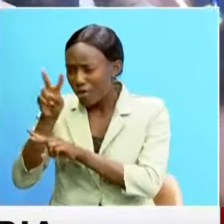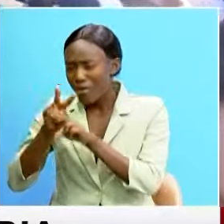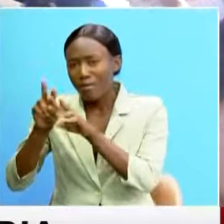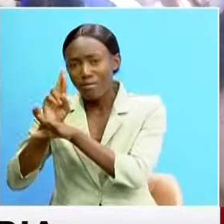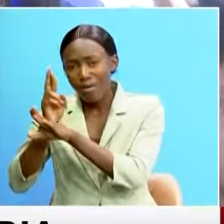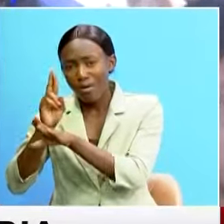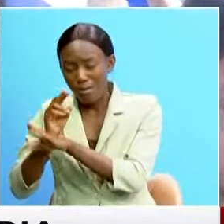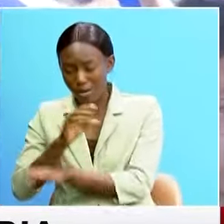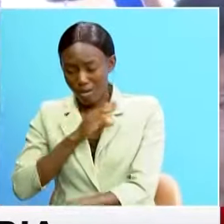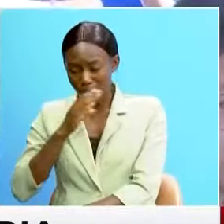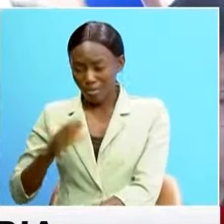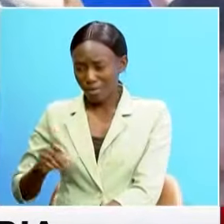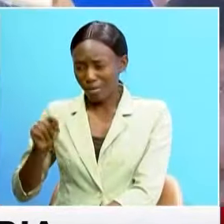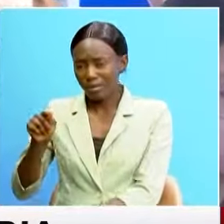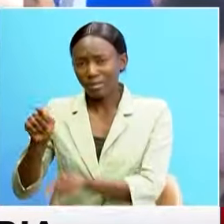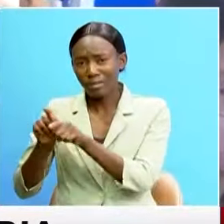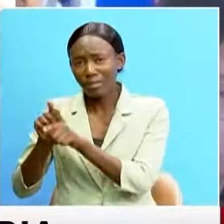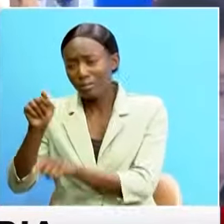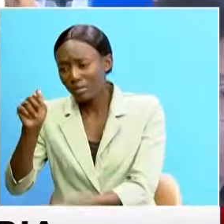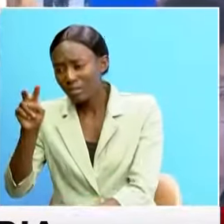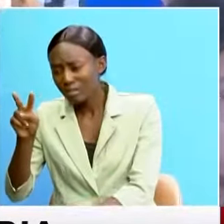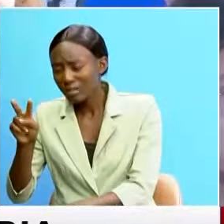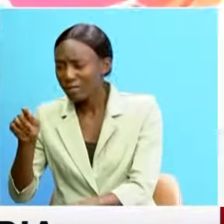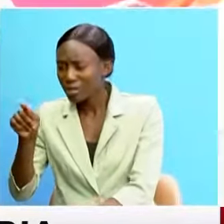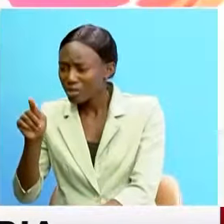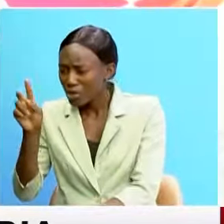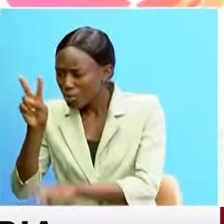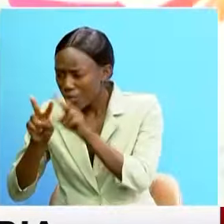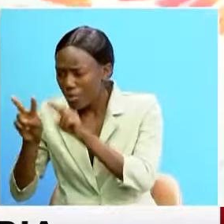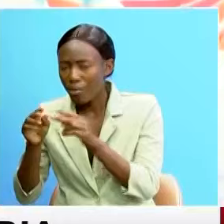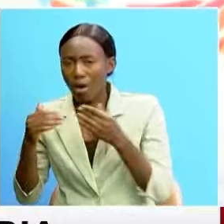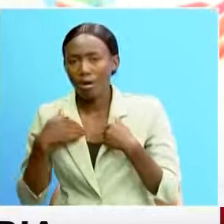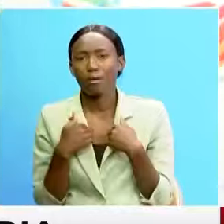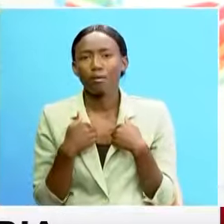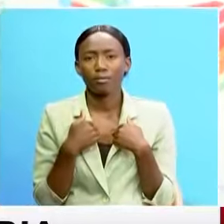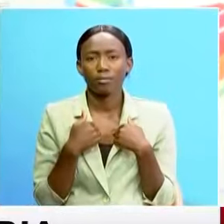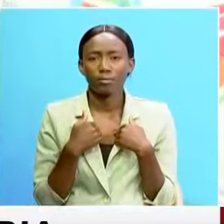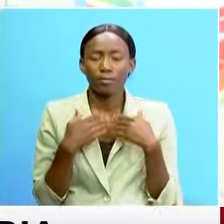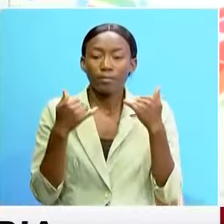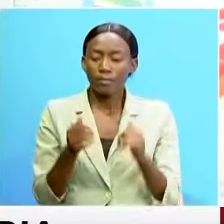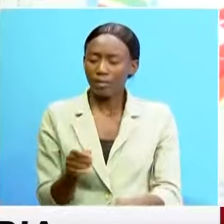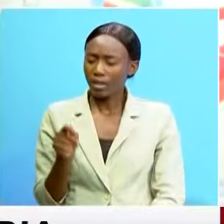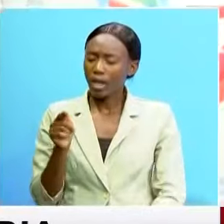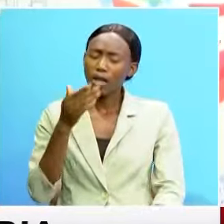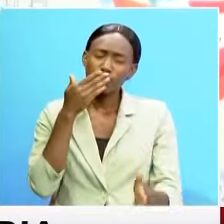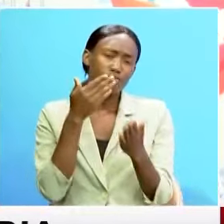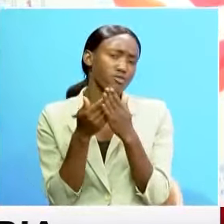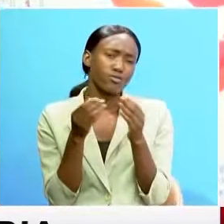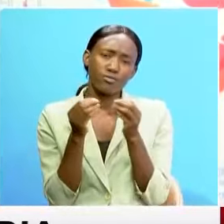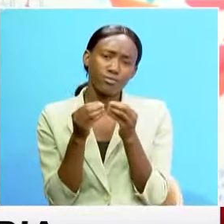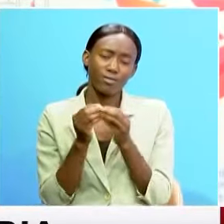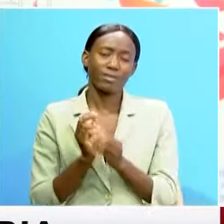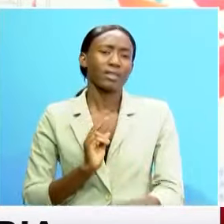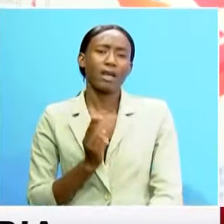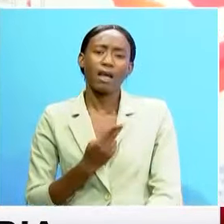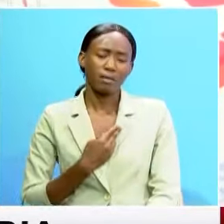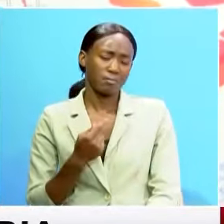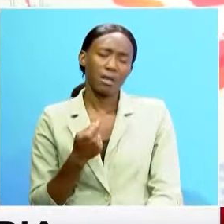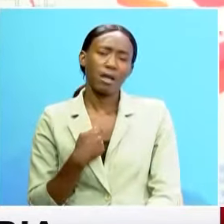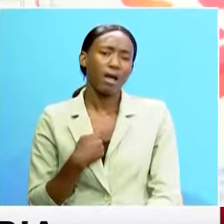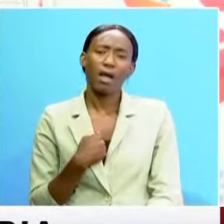new technology in radio and television production. This has been a very good exposure for us. It has, you